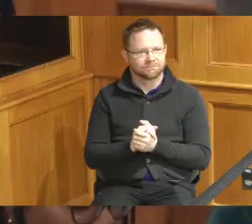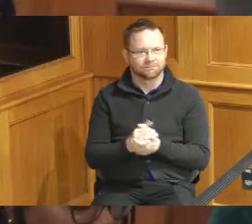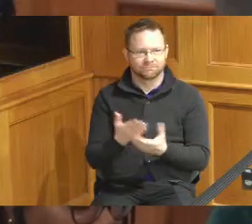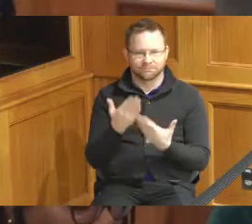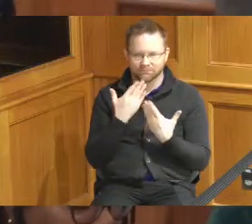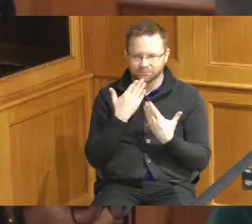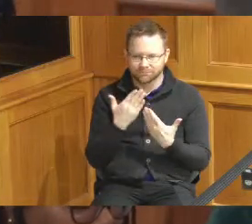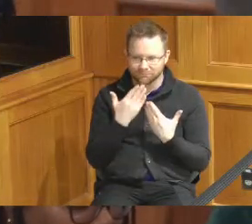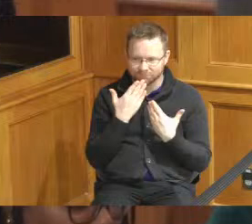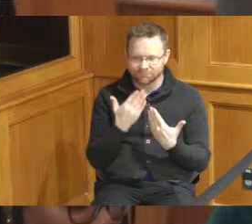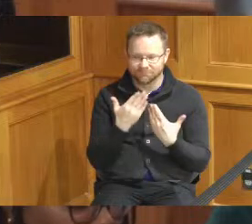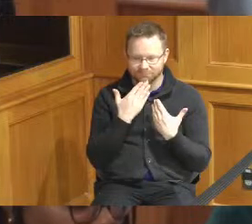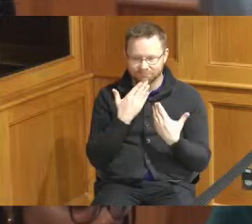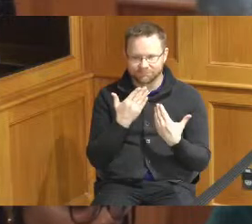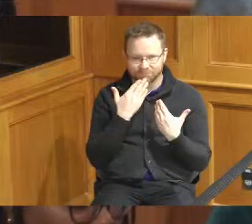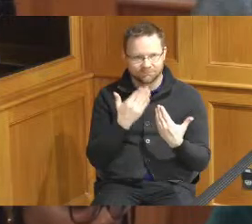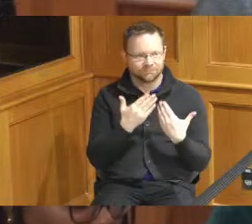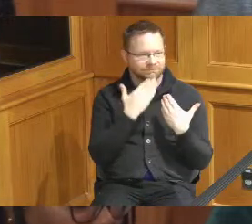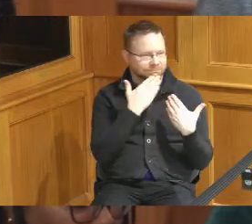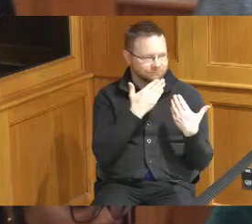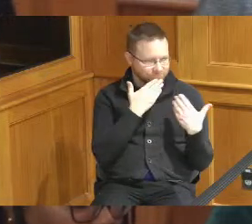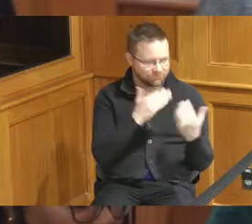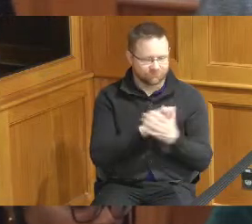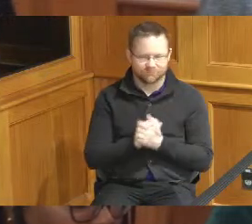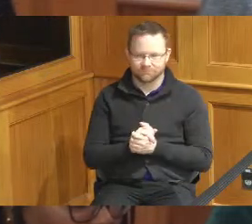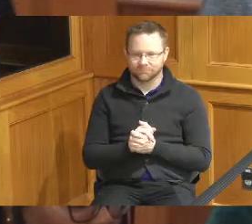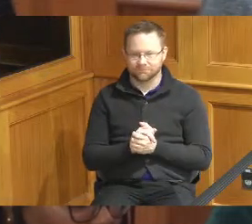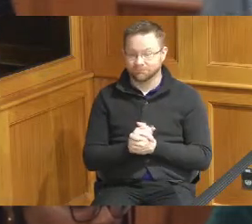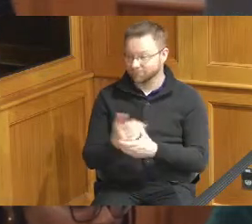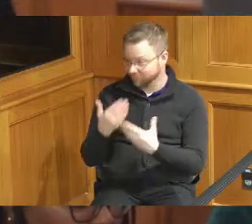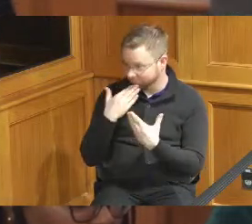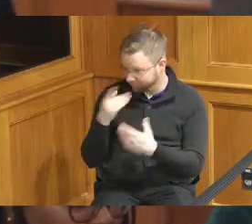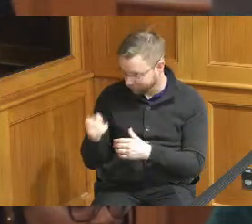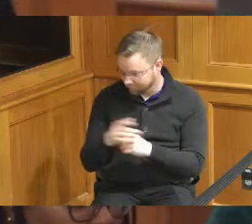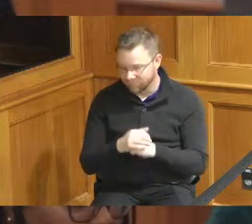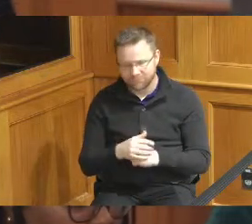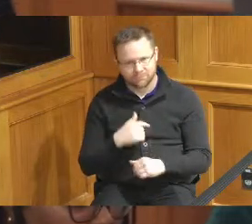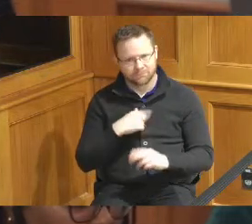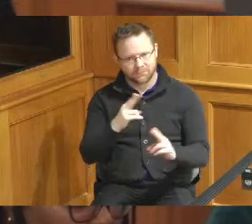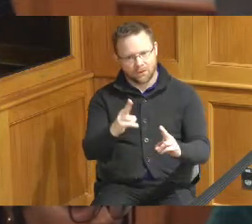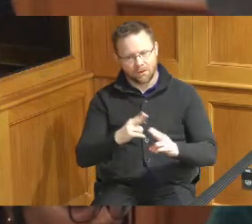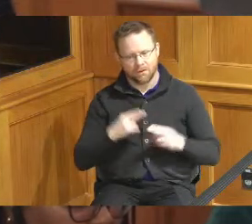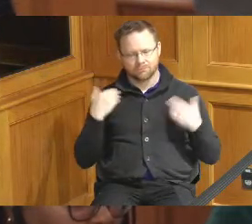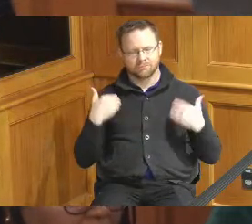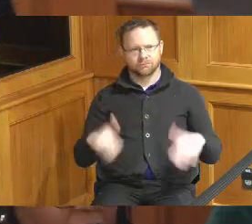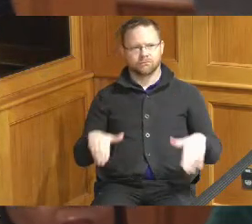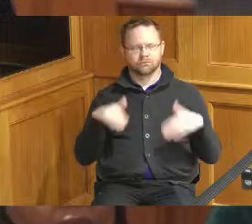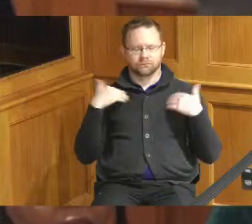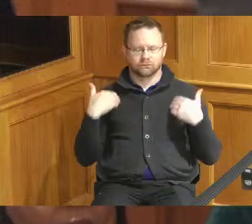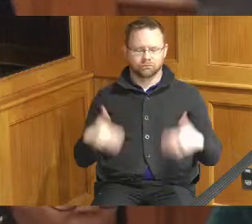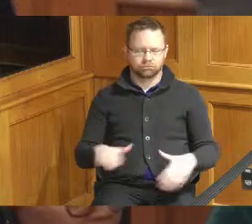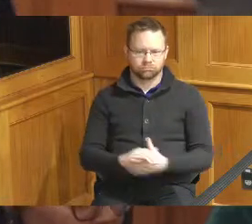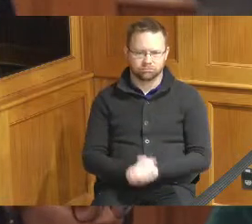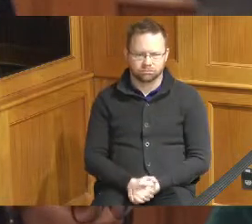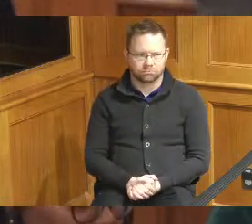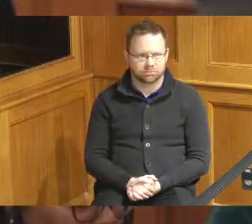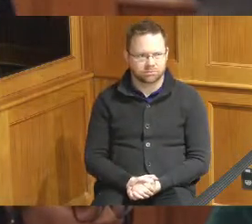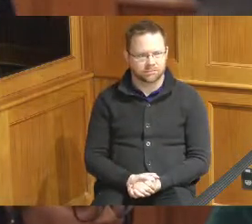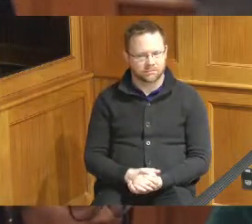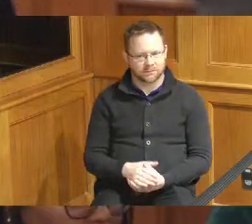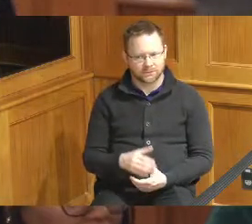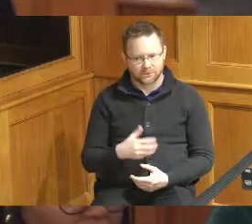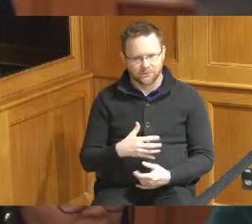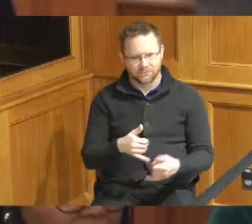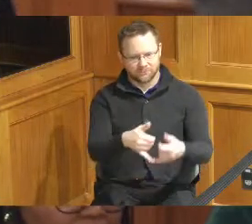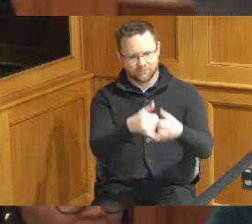Thank you, and thank you. And thank you. I am honored, thank you. I am honored to be the recipient